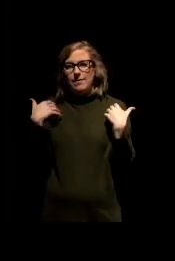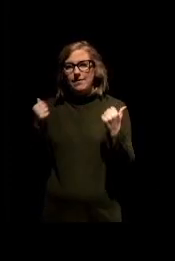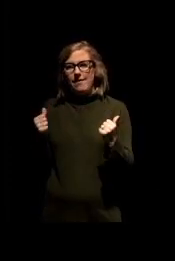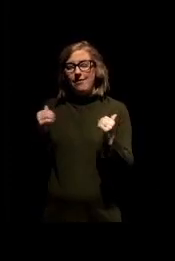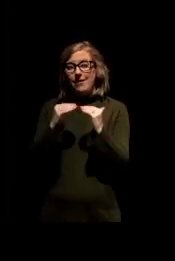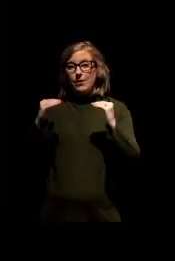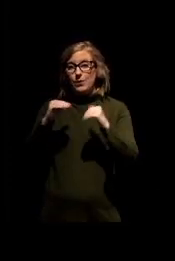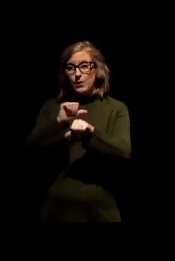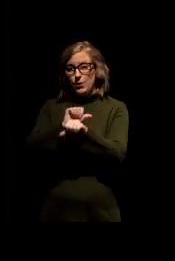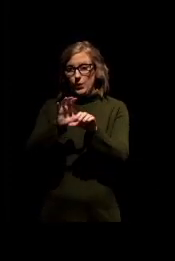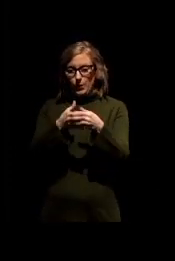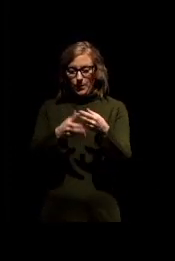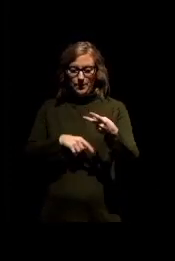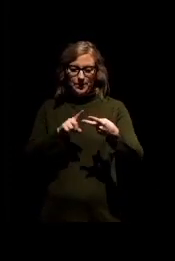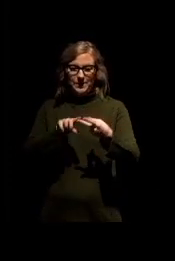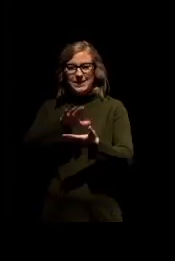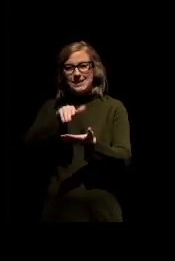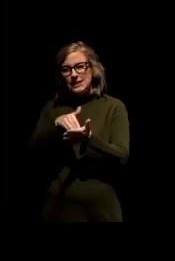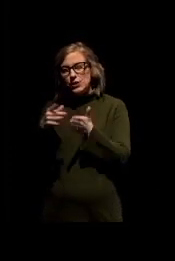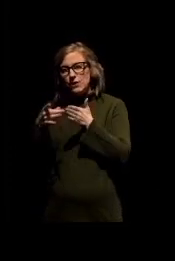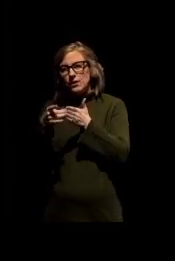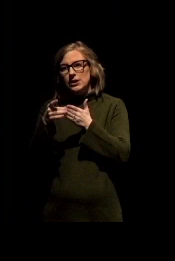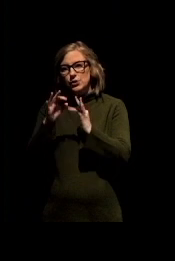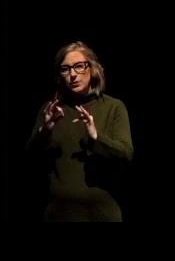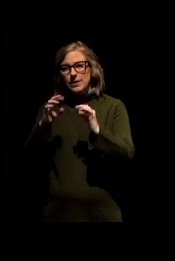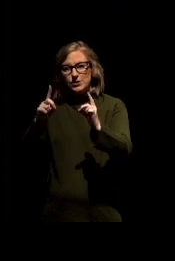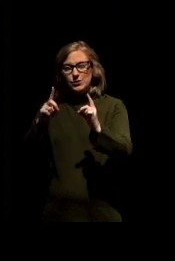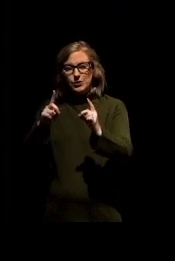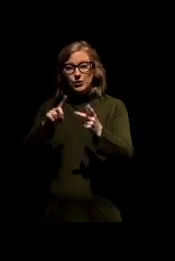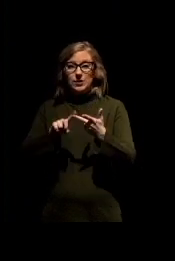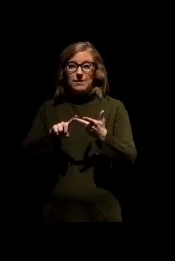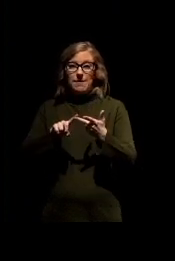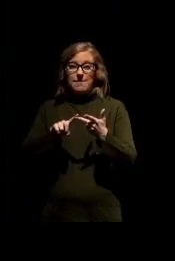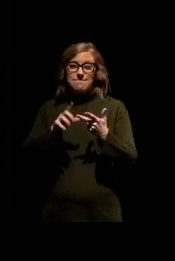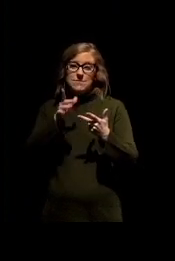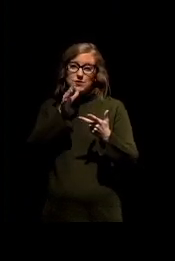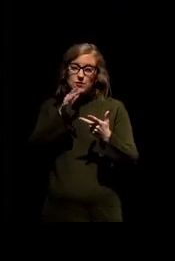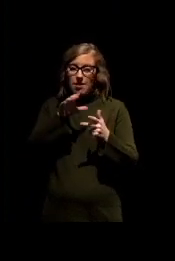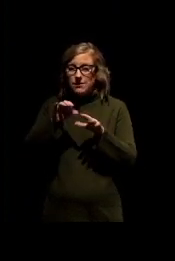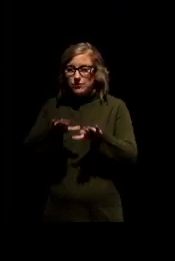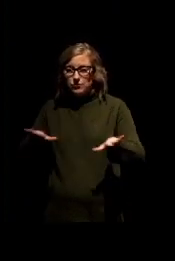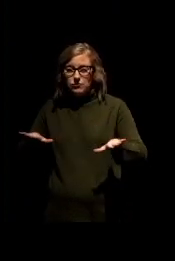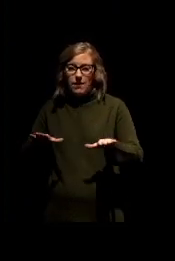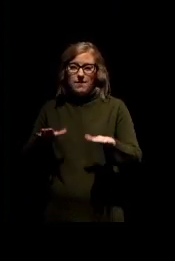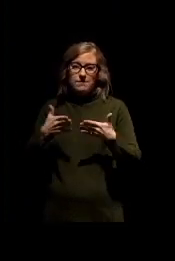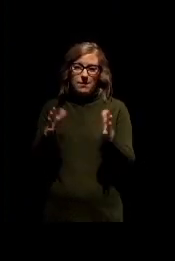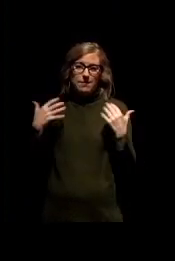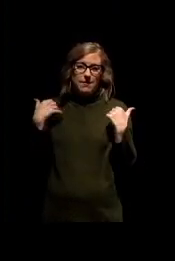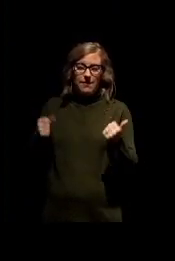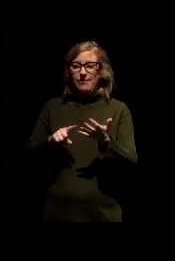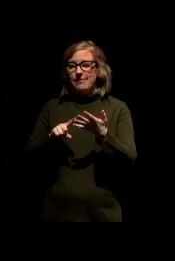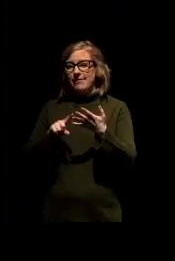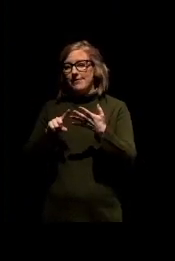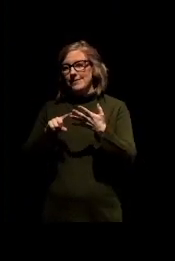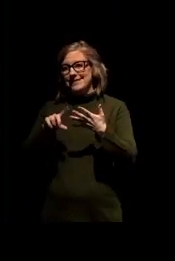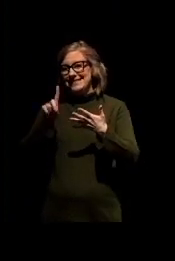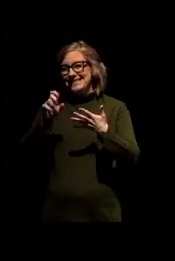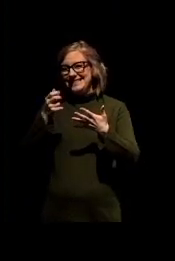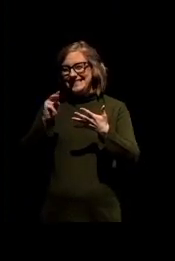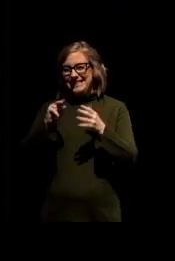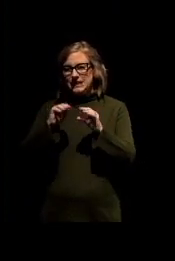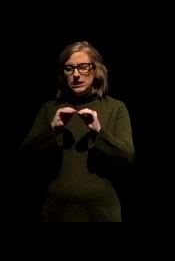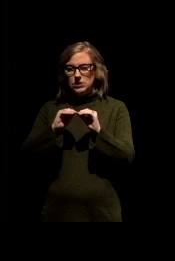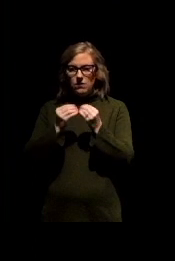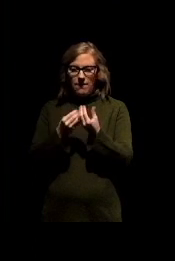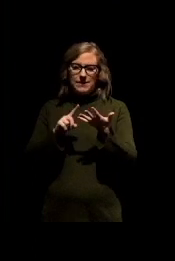Workgroup, the Center for Leadership Education in Maternal and Child Public Health, the Dean's Office, the Office of Diversity,